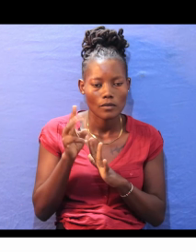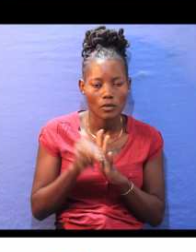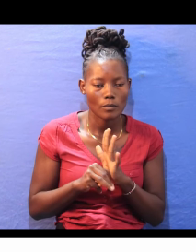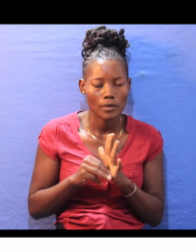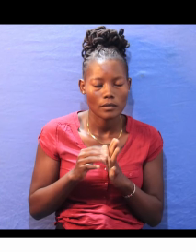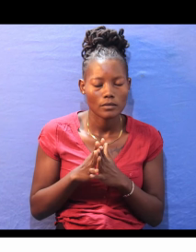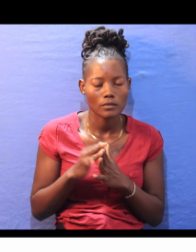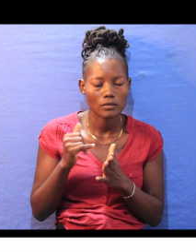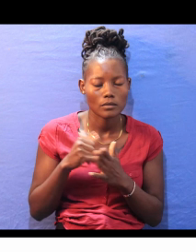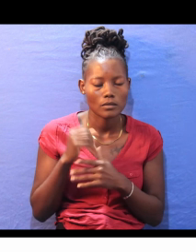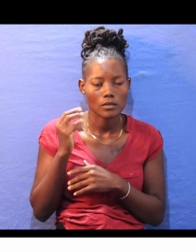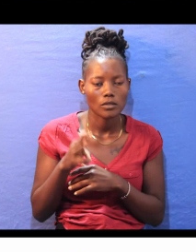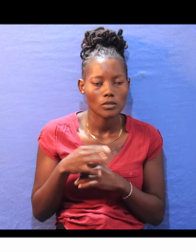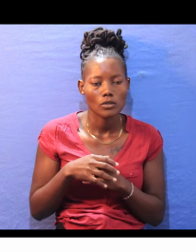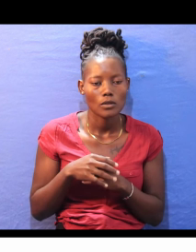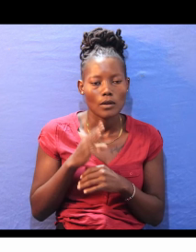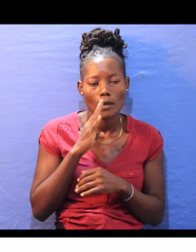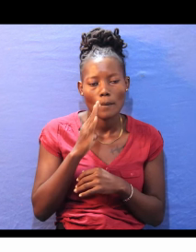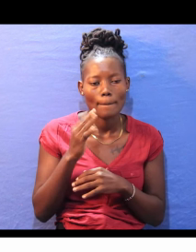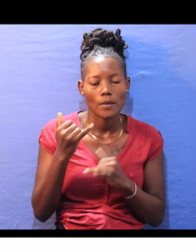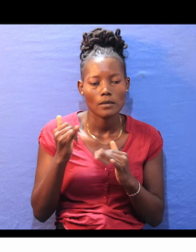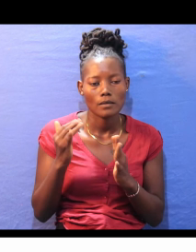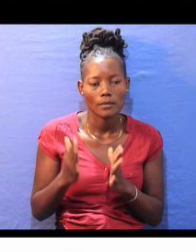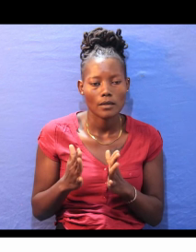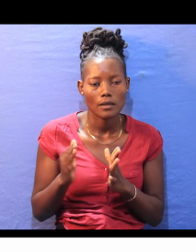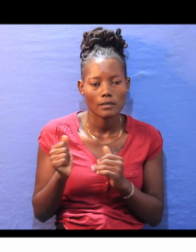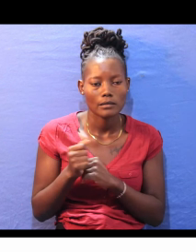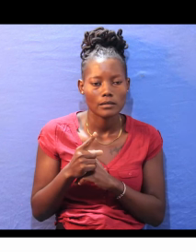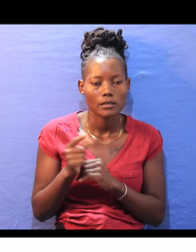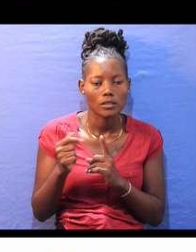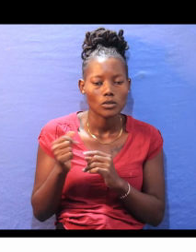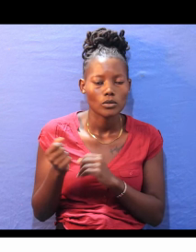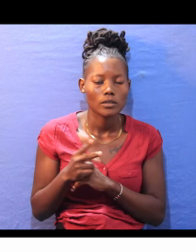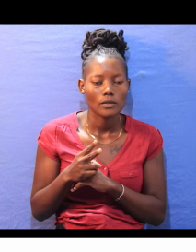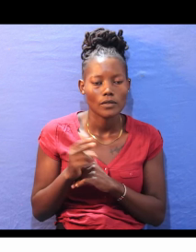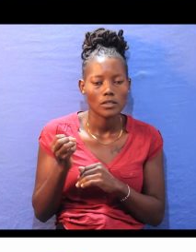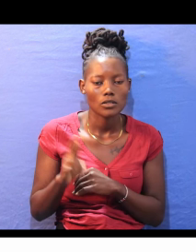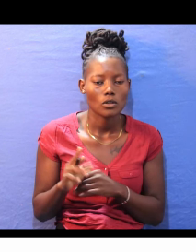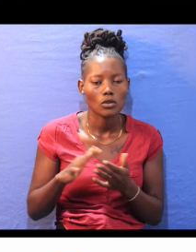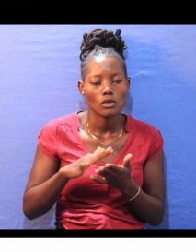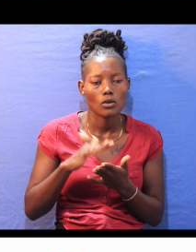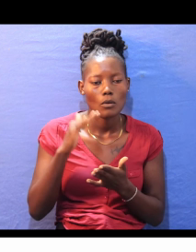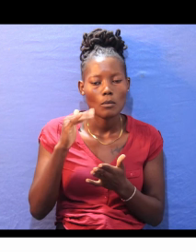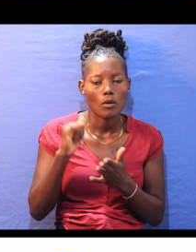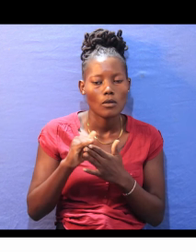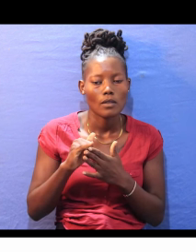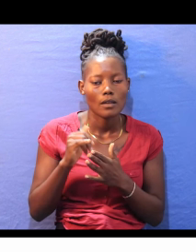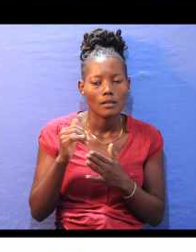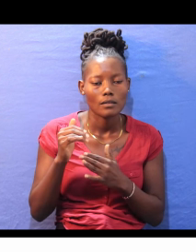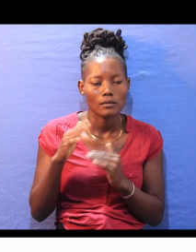is going to be athletes age 16 to 17 or older who start to do